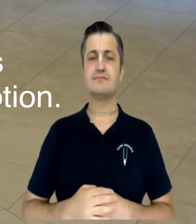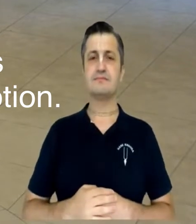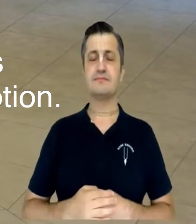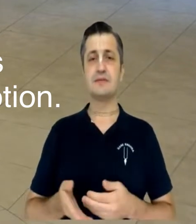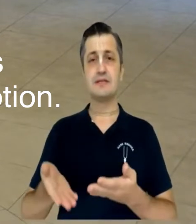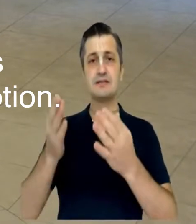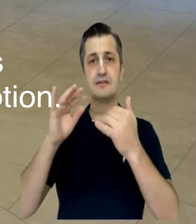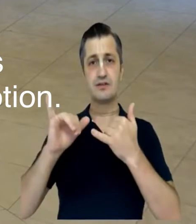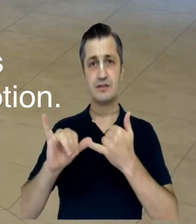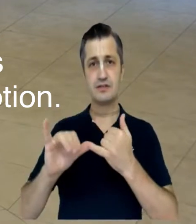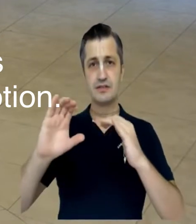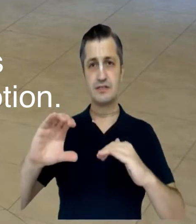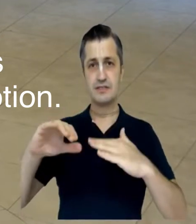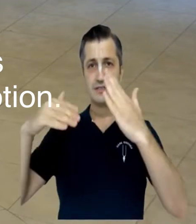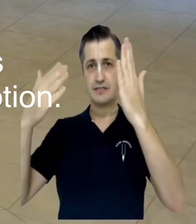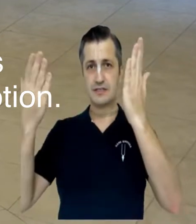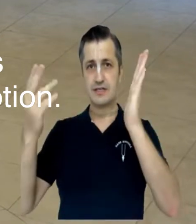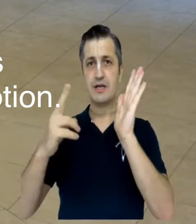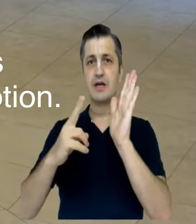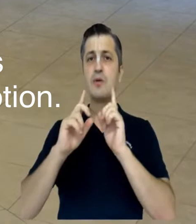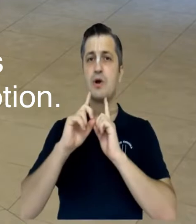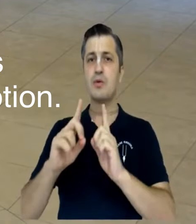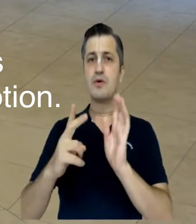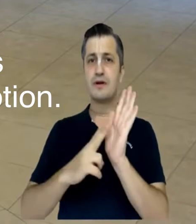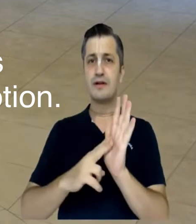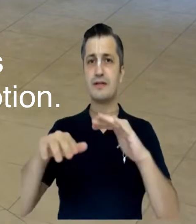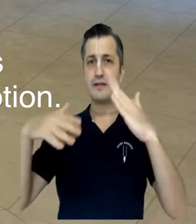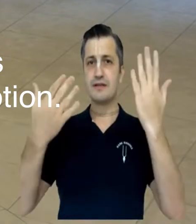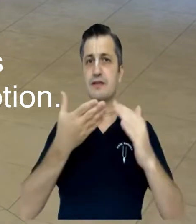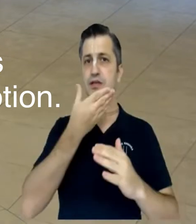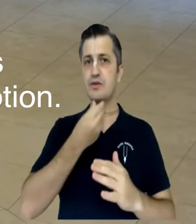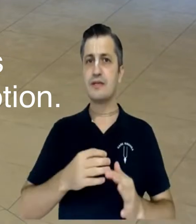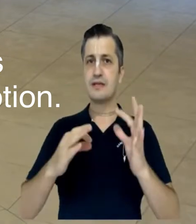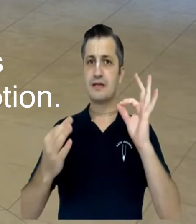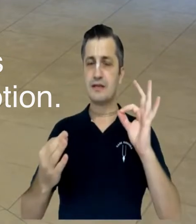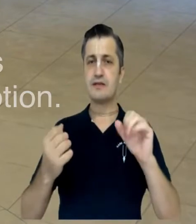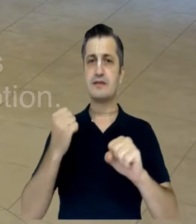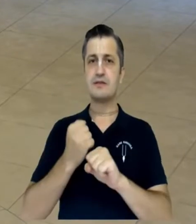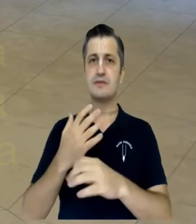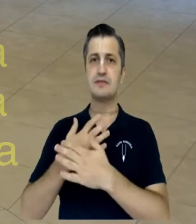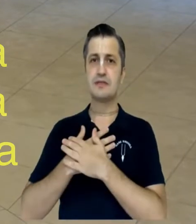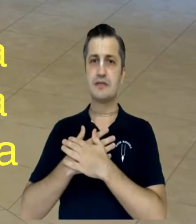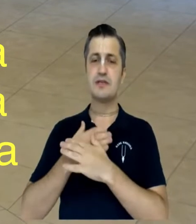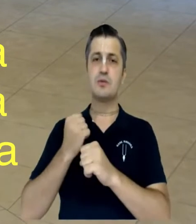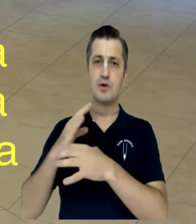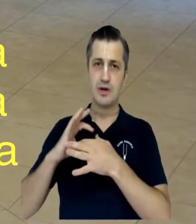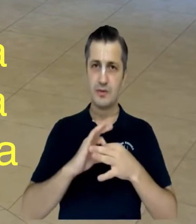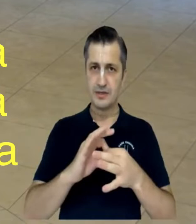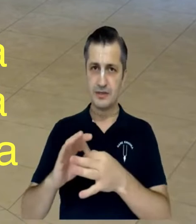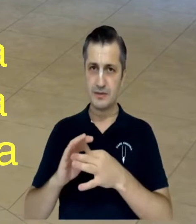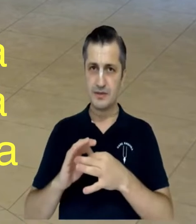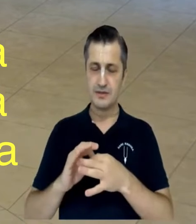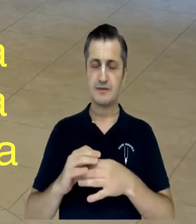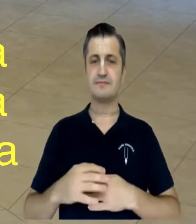Nityananda Shri Advaita Gadadhara Shivasati Gaura Bhaktavrinda Hare